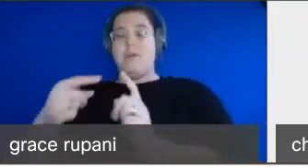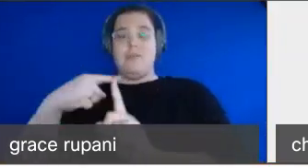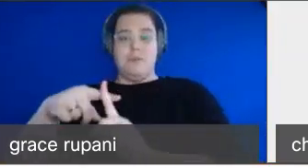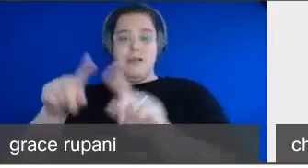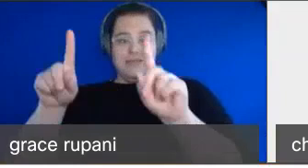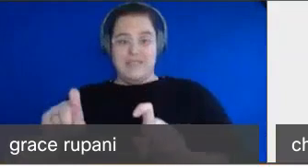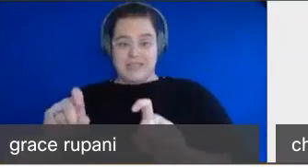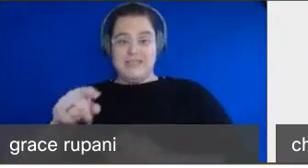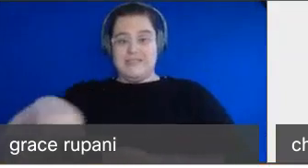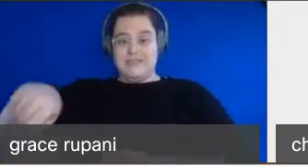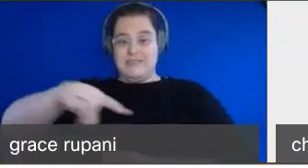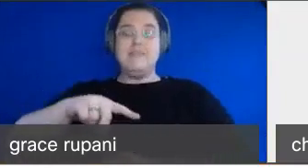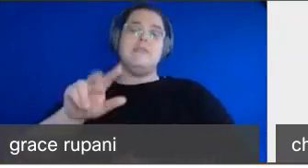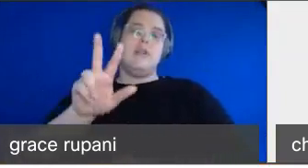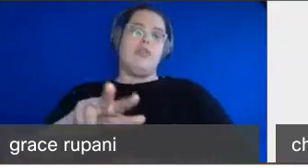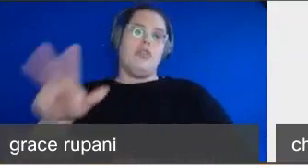out to